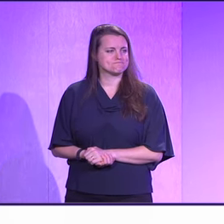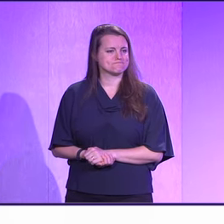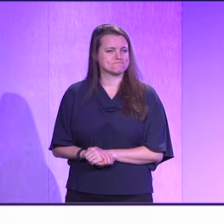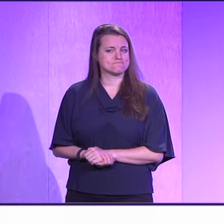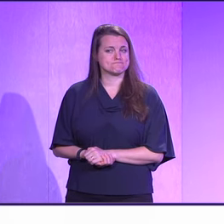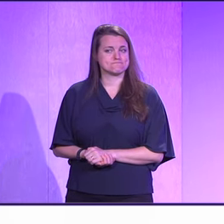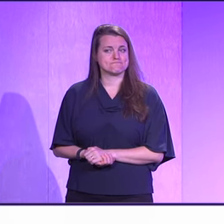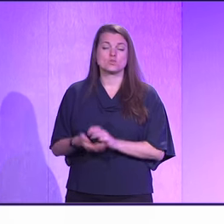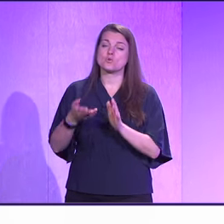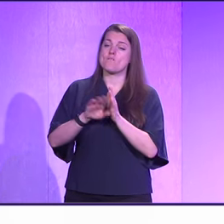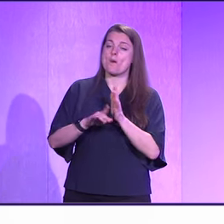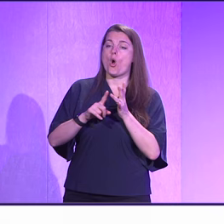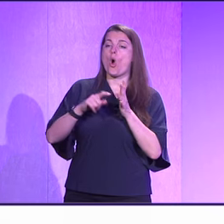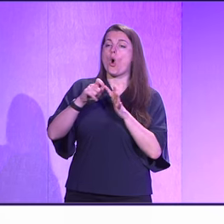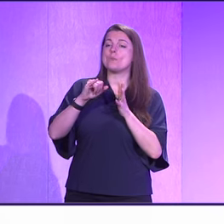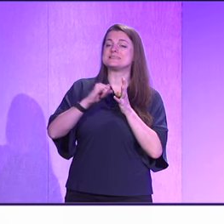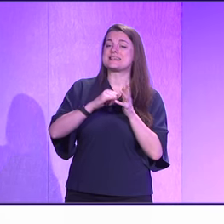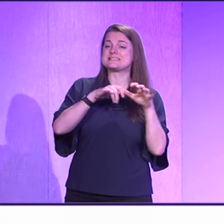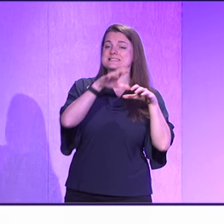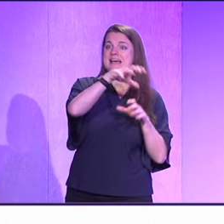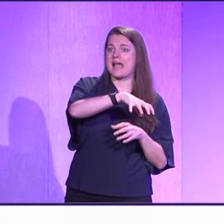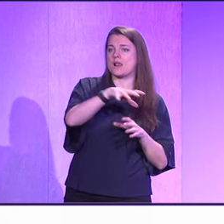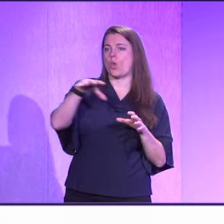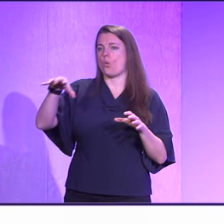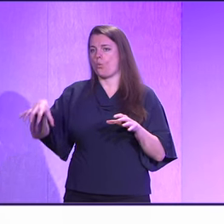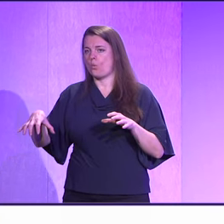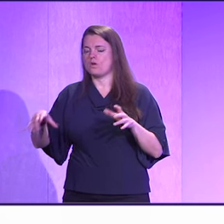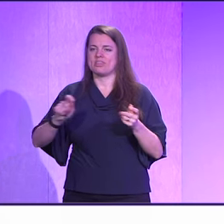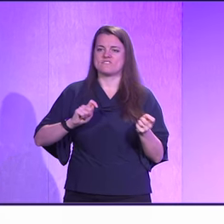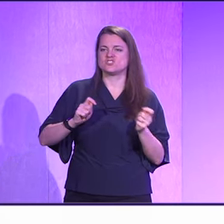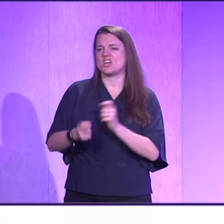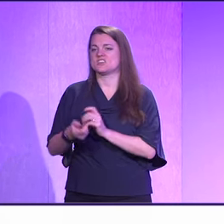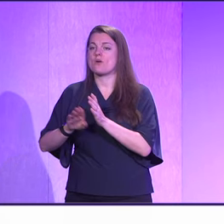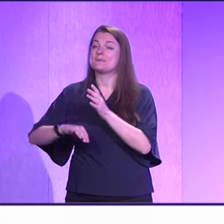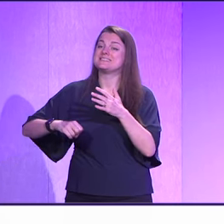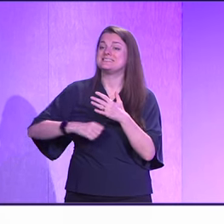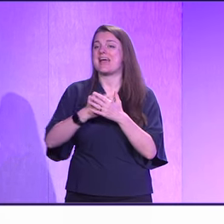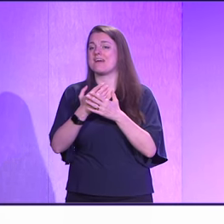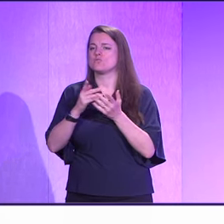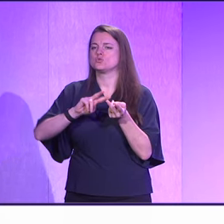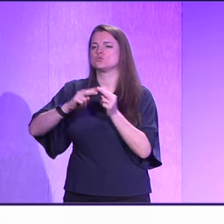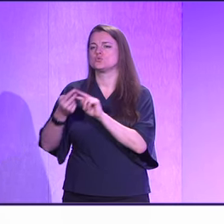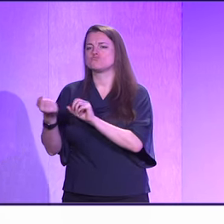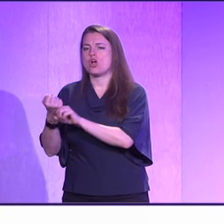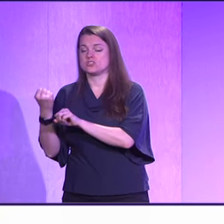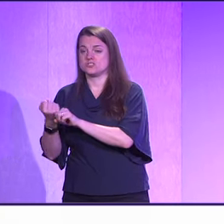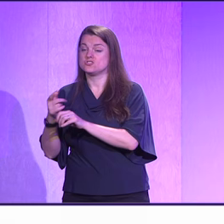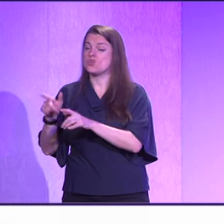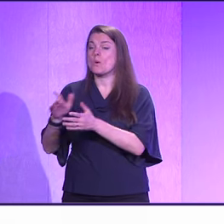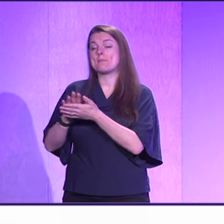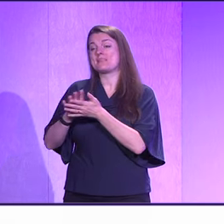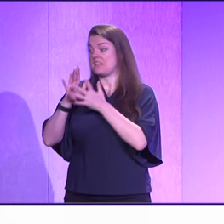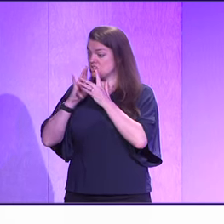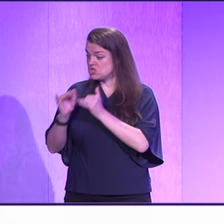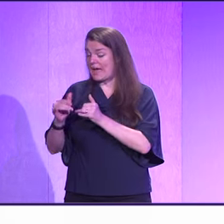So they've went from those op silos to the product teams now own everything from dev to prod, right? So they check in their